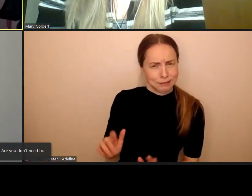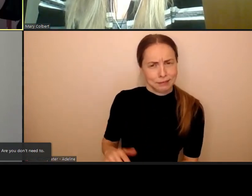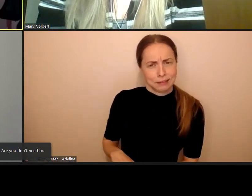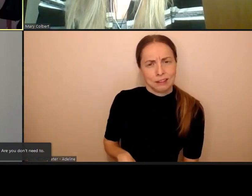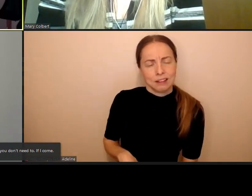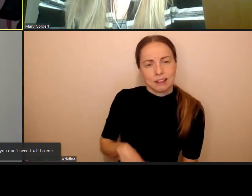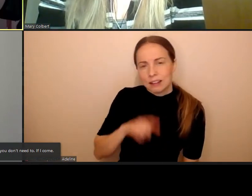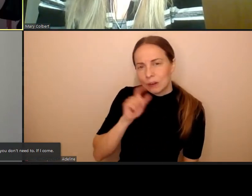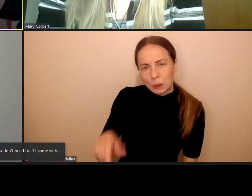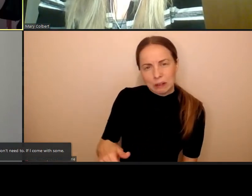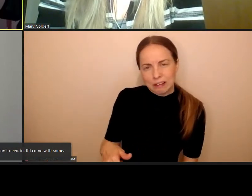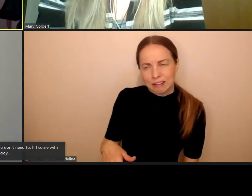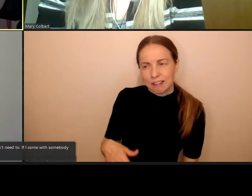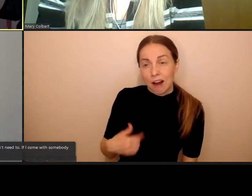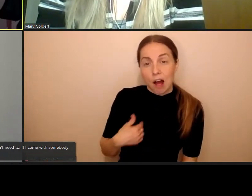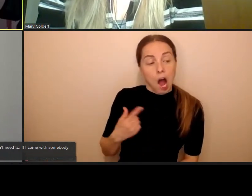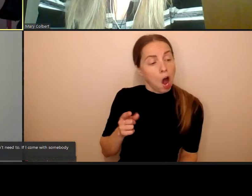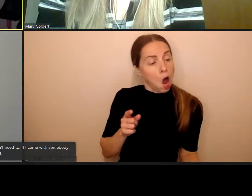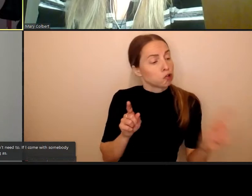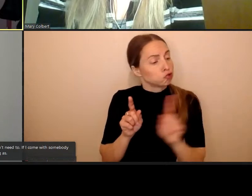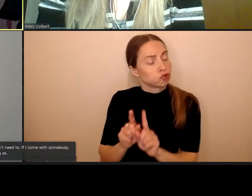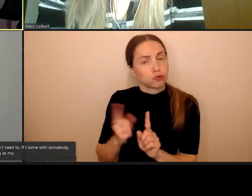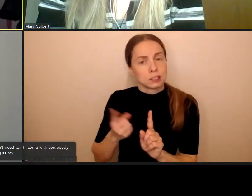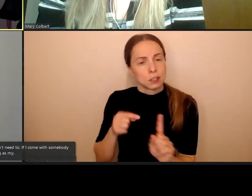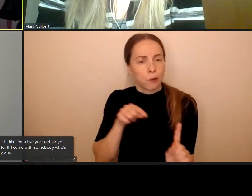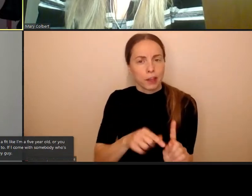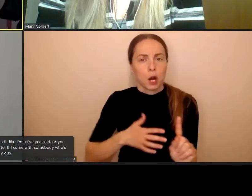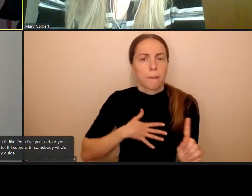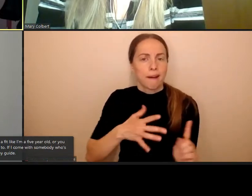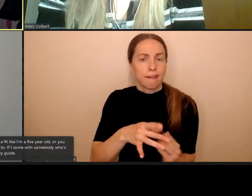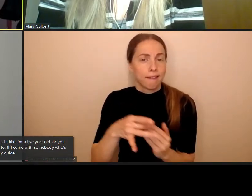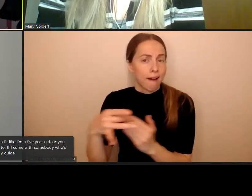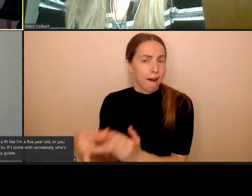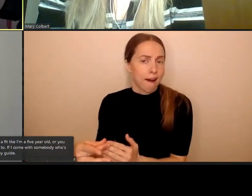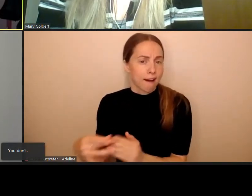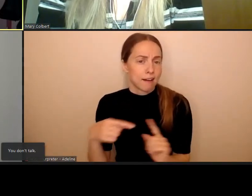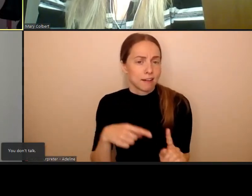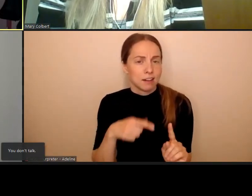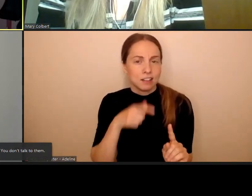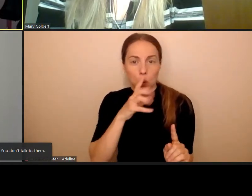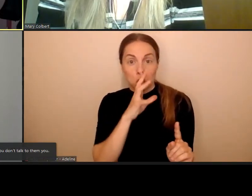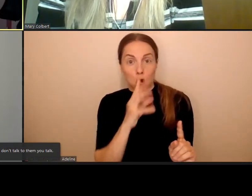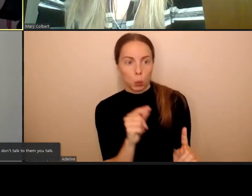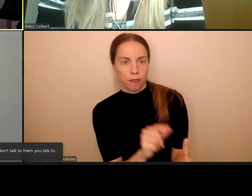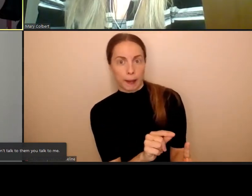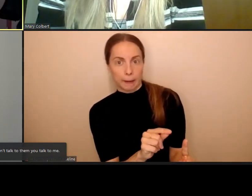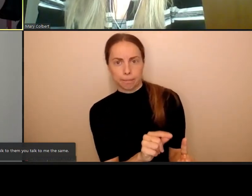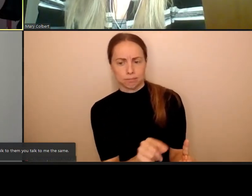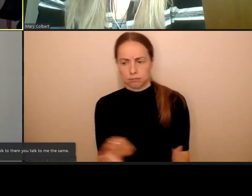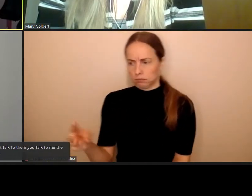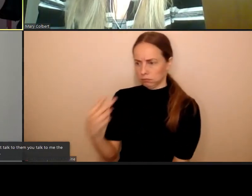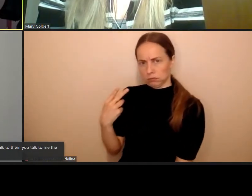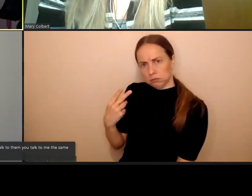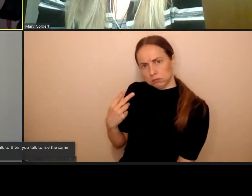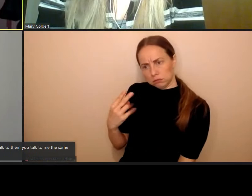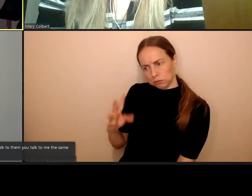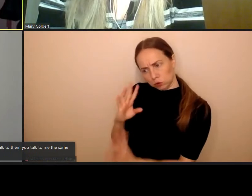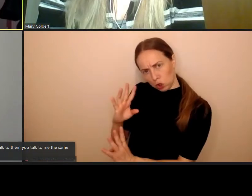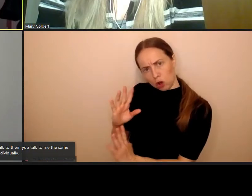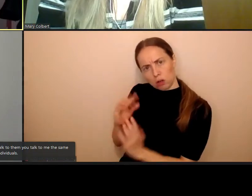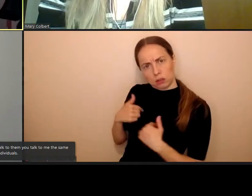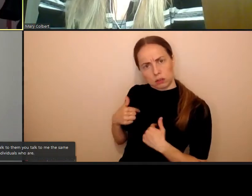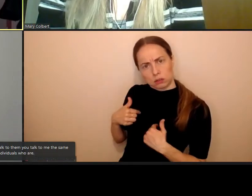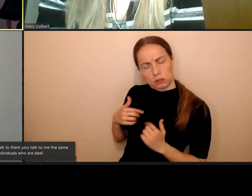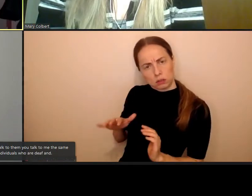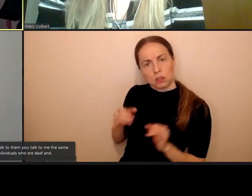If I come with somebody who's acting as my guide, you don't talk to them, you talk to me. The same issue that individuals